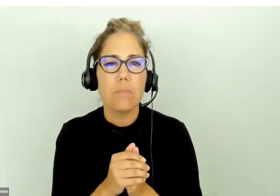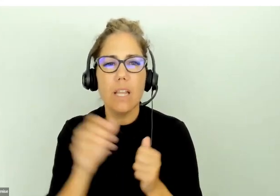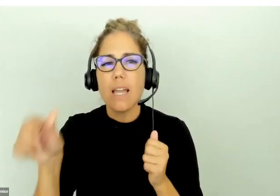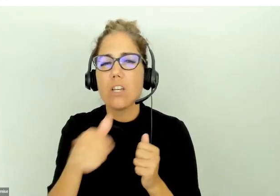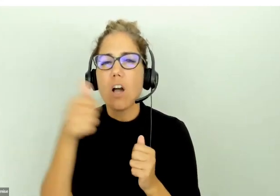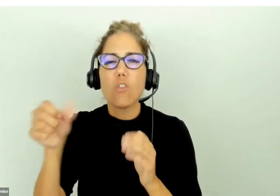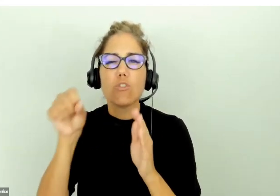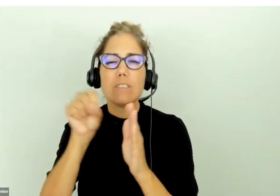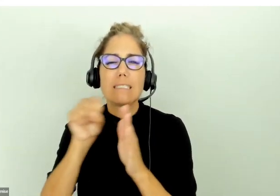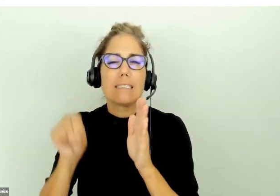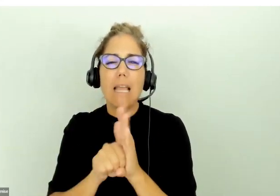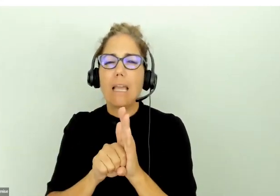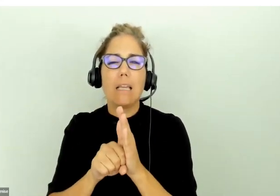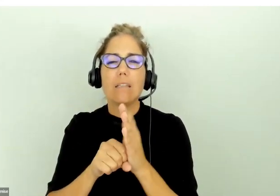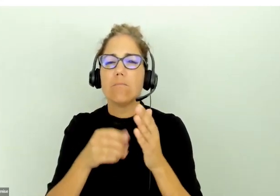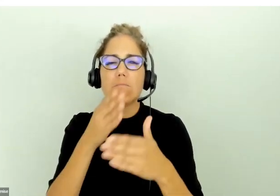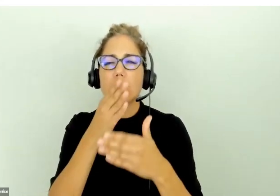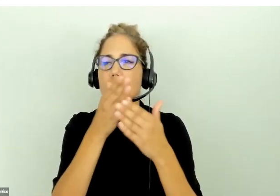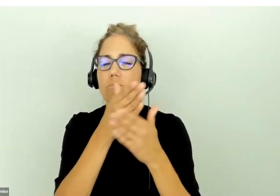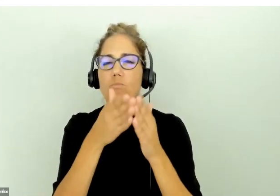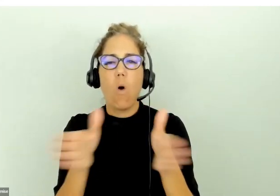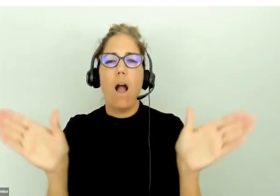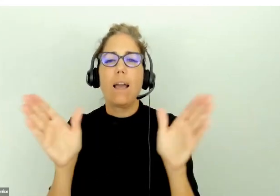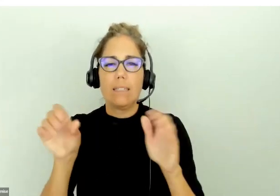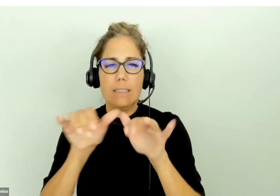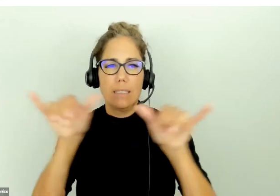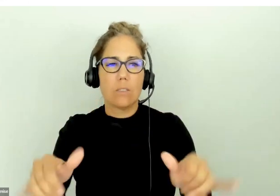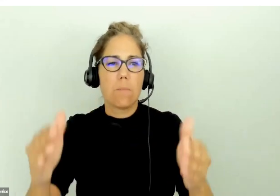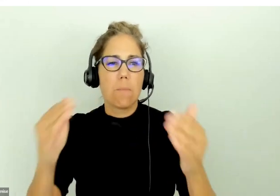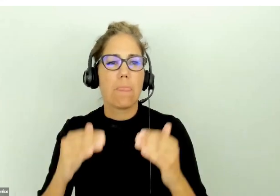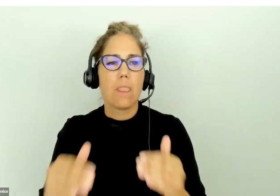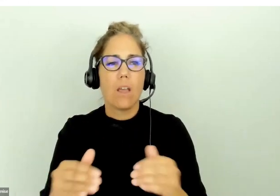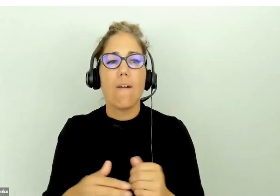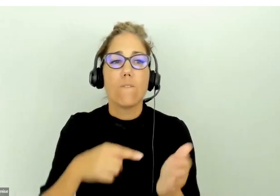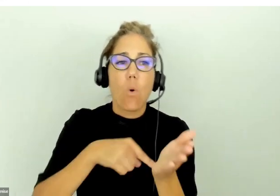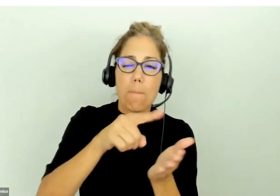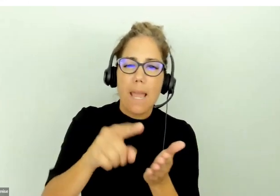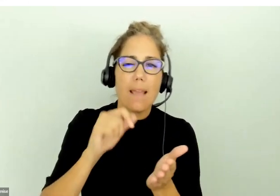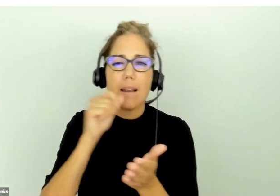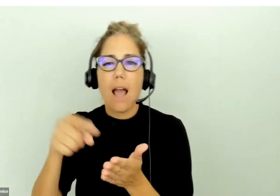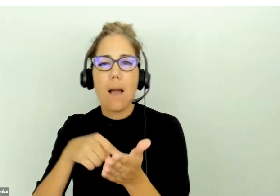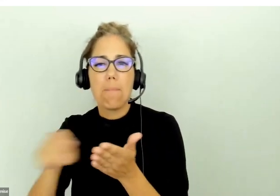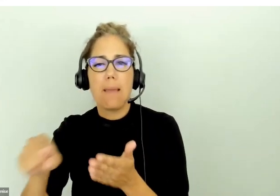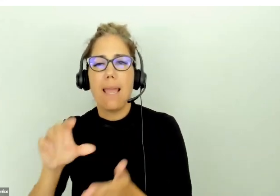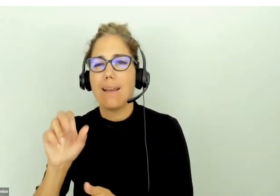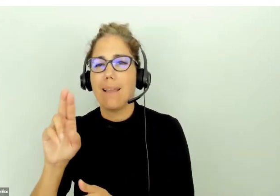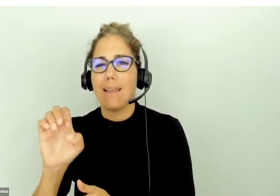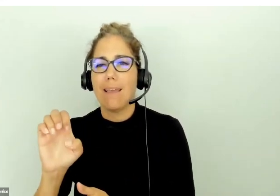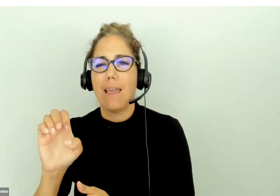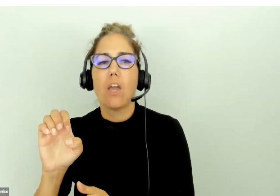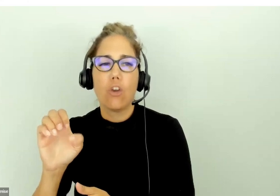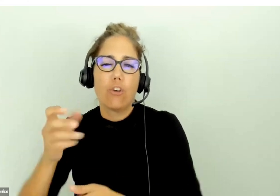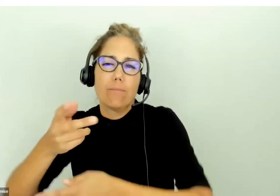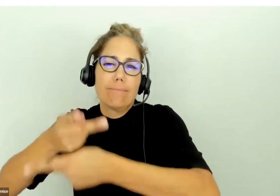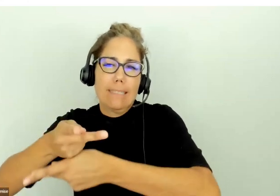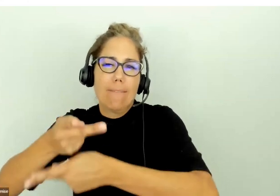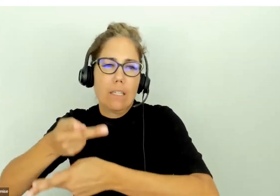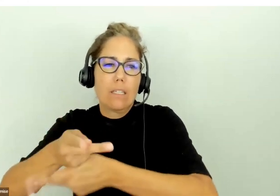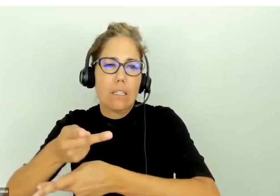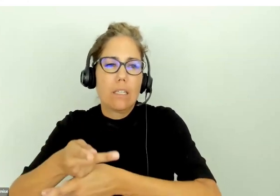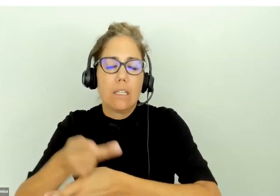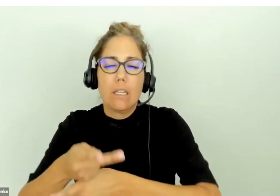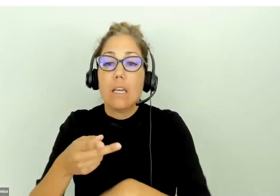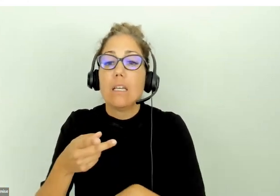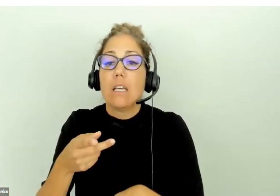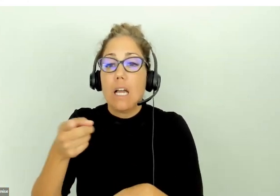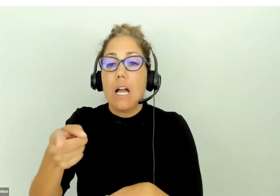our first focus area is paid and unpaid caregiving. As Allison said, the issue of